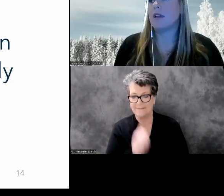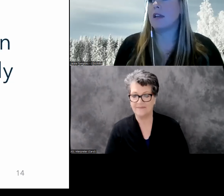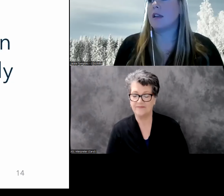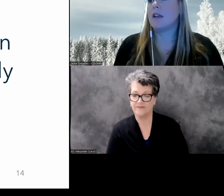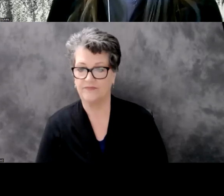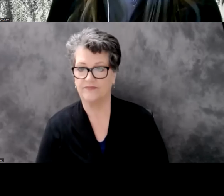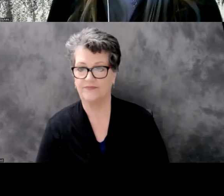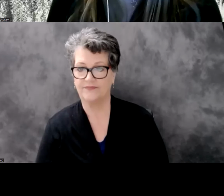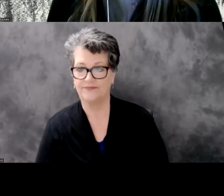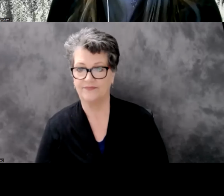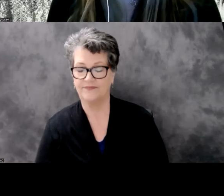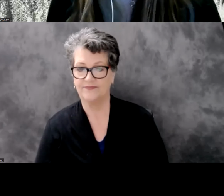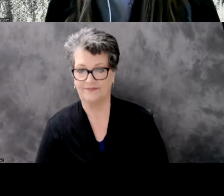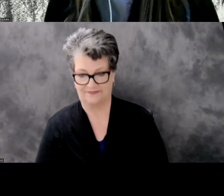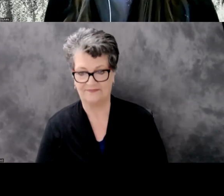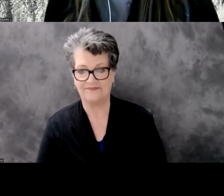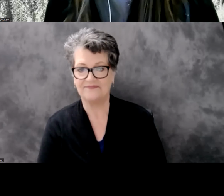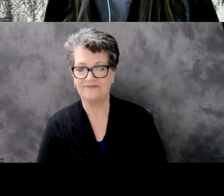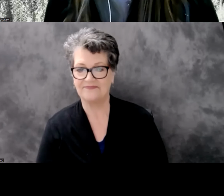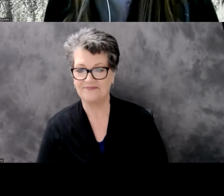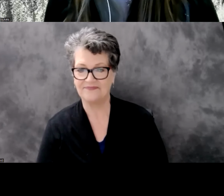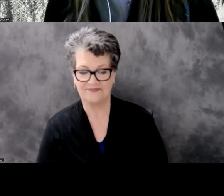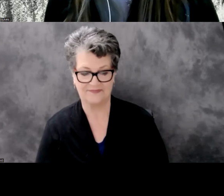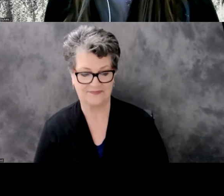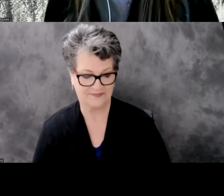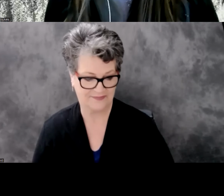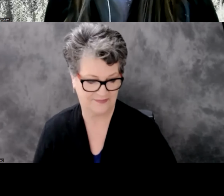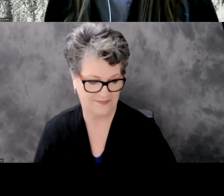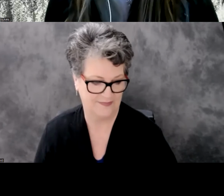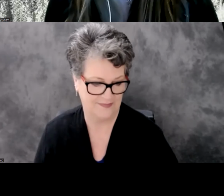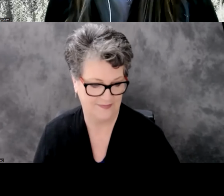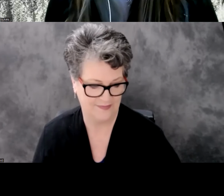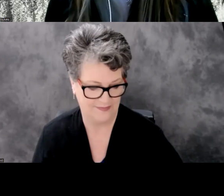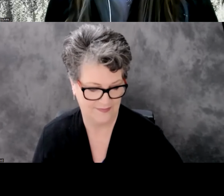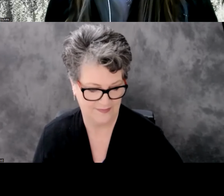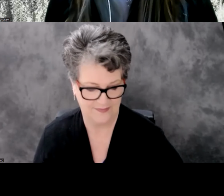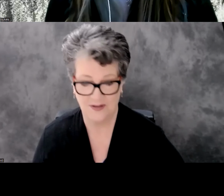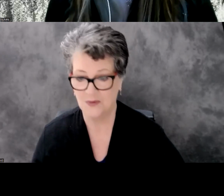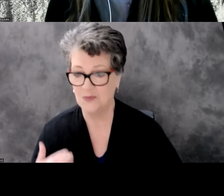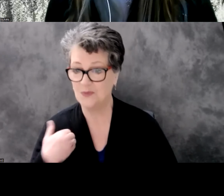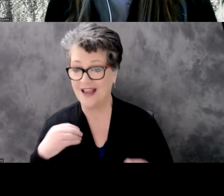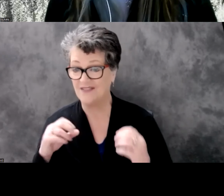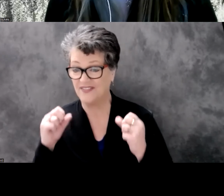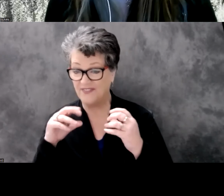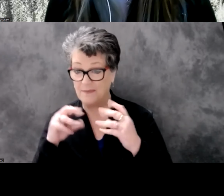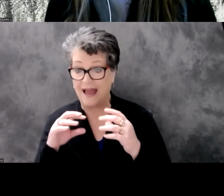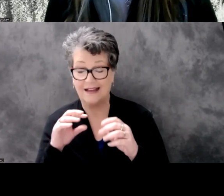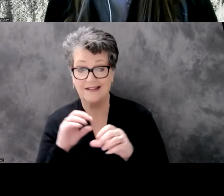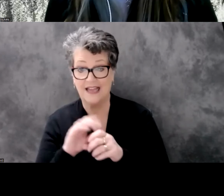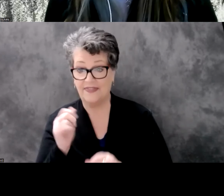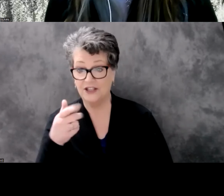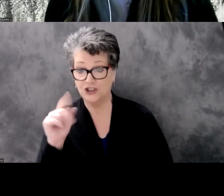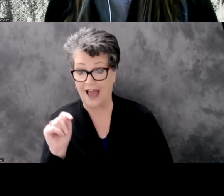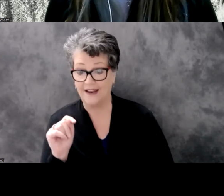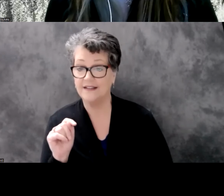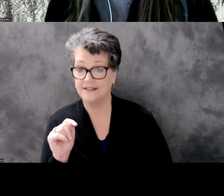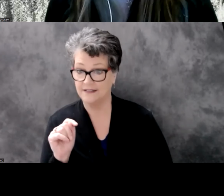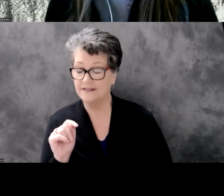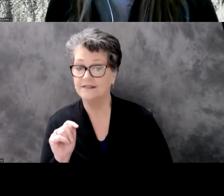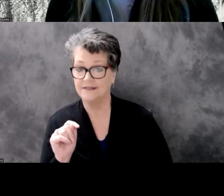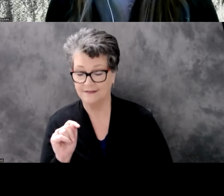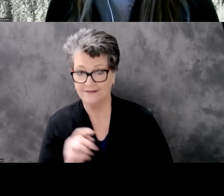All right. We have some feedback in the chat, but I believe that's all we have for